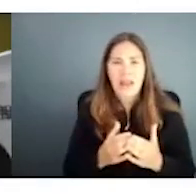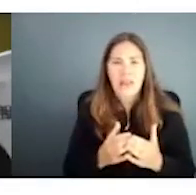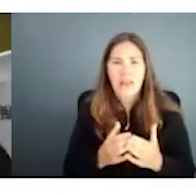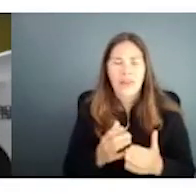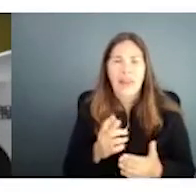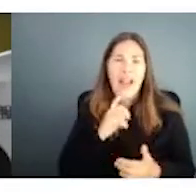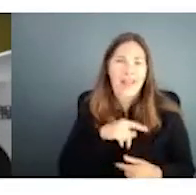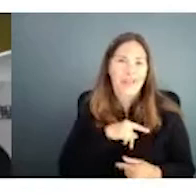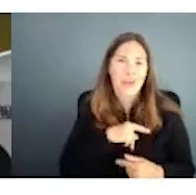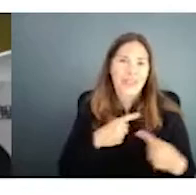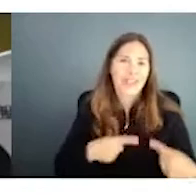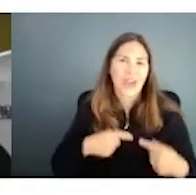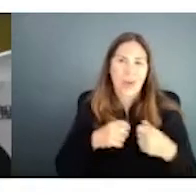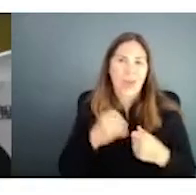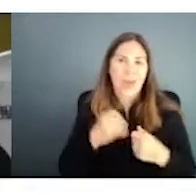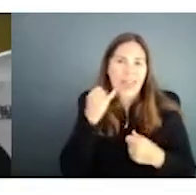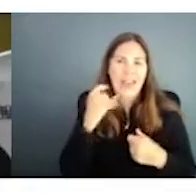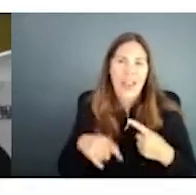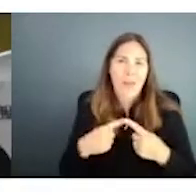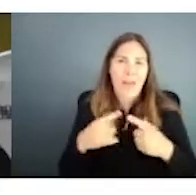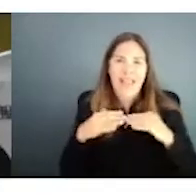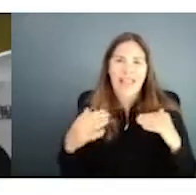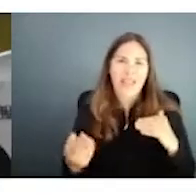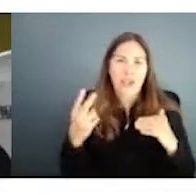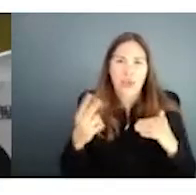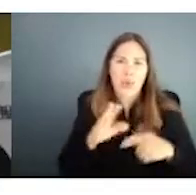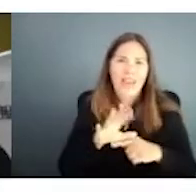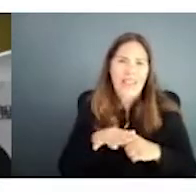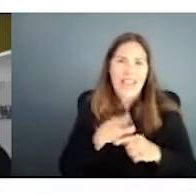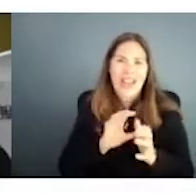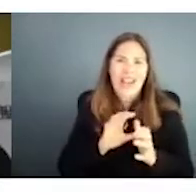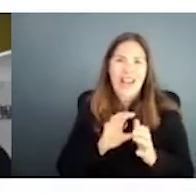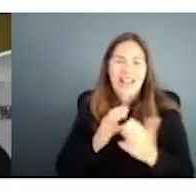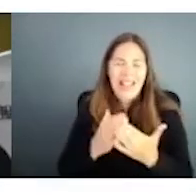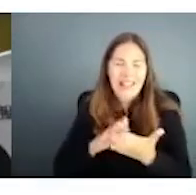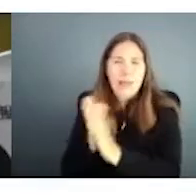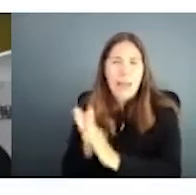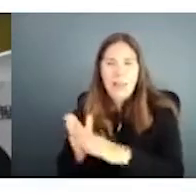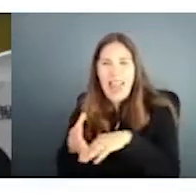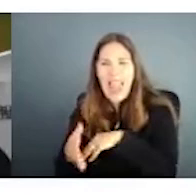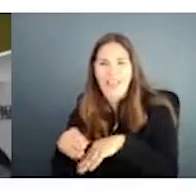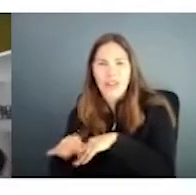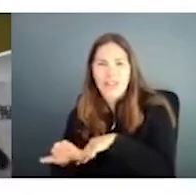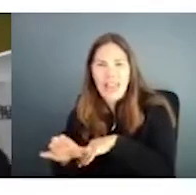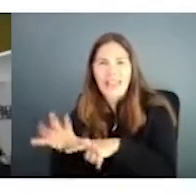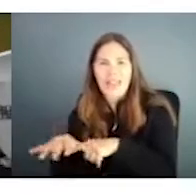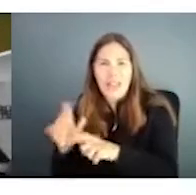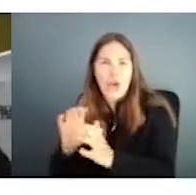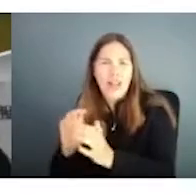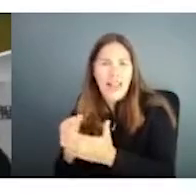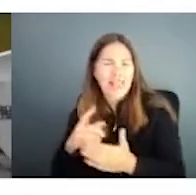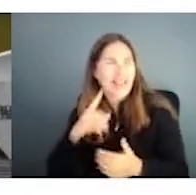I personally struggle with the idea of the level 2 video class becoming an After Effects class, because I think the level 1